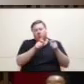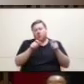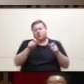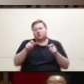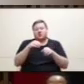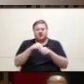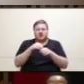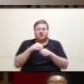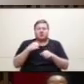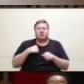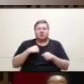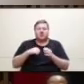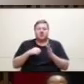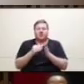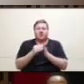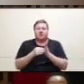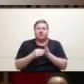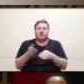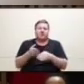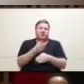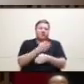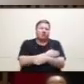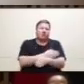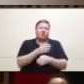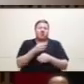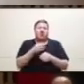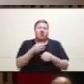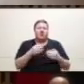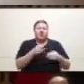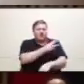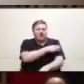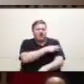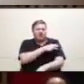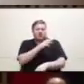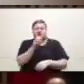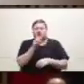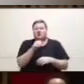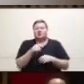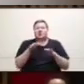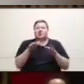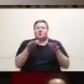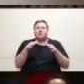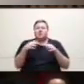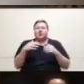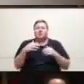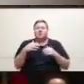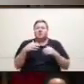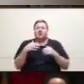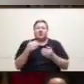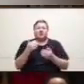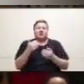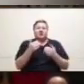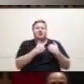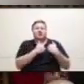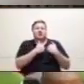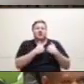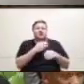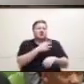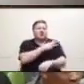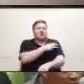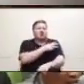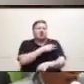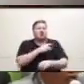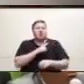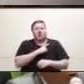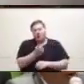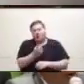is the former SCM manager and also the public safety manager, who were terminated on the basis of issues of financial